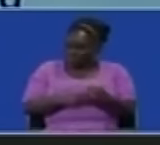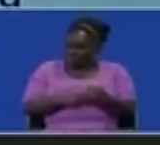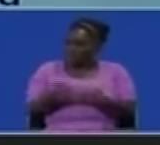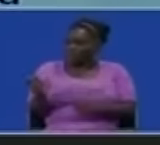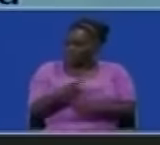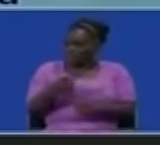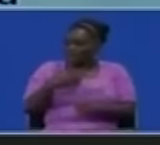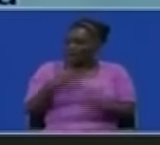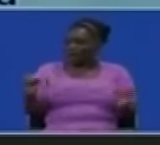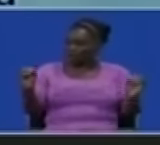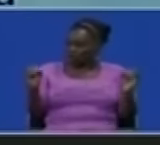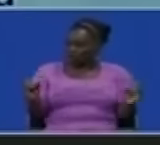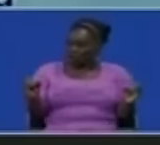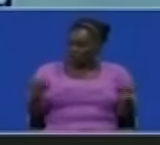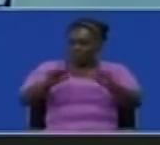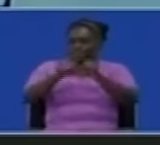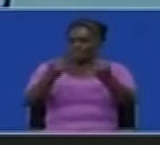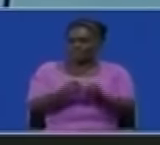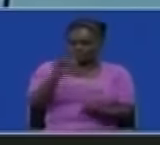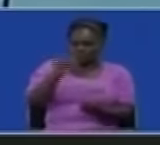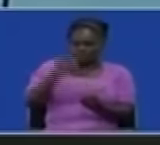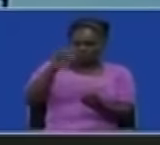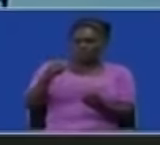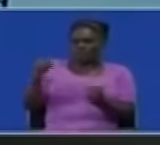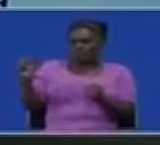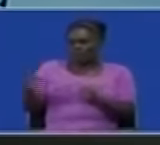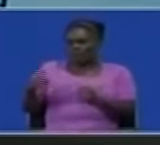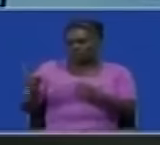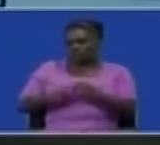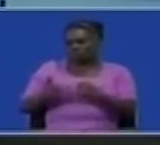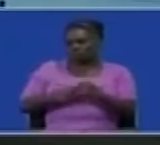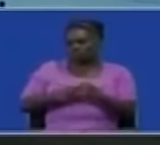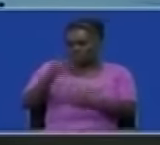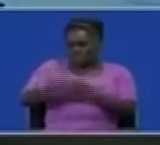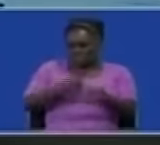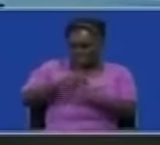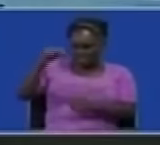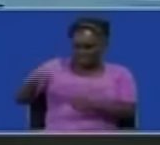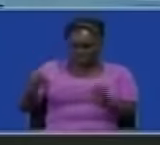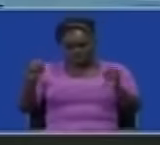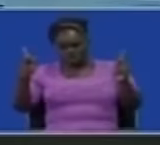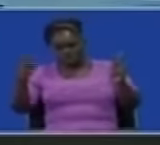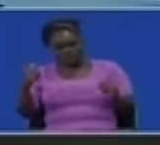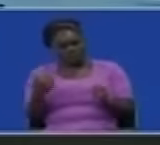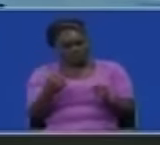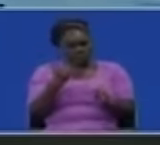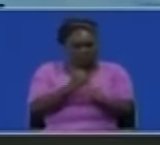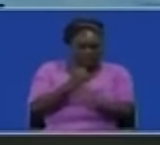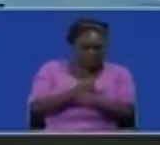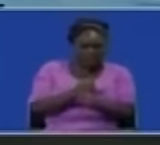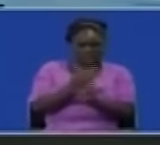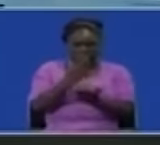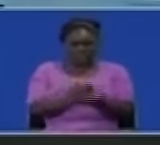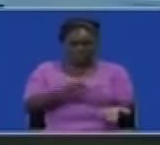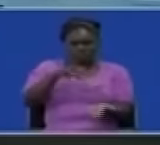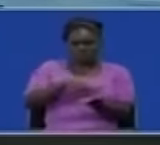in place yet. Now, these systems were supposed to be tested in June this year to just make sure they're okay, they're working. Remember some of the instances